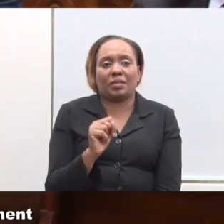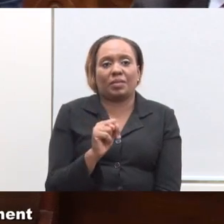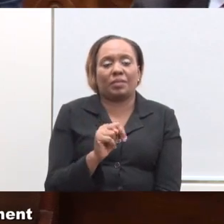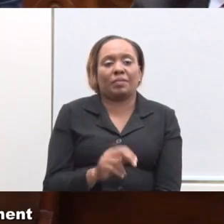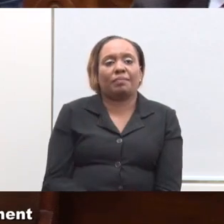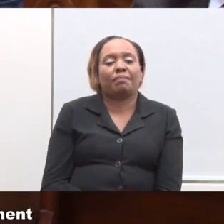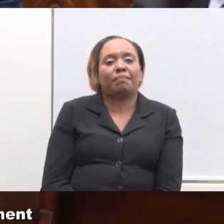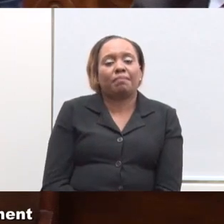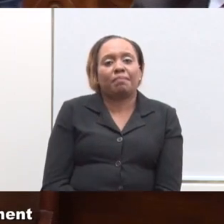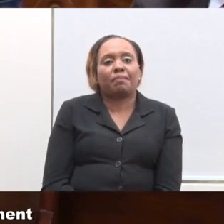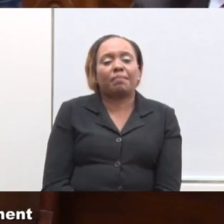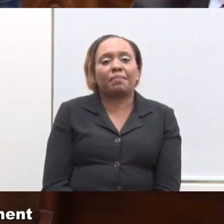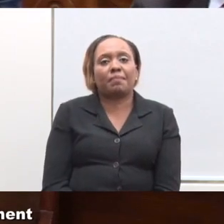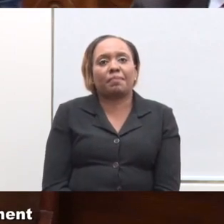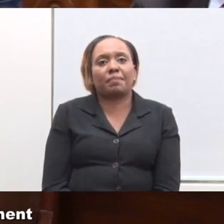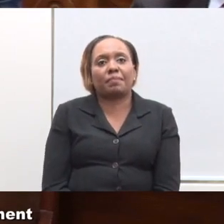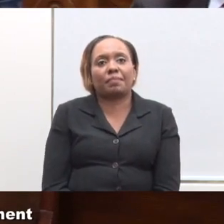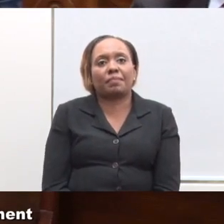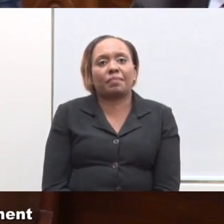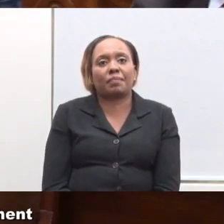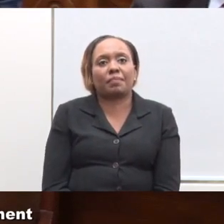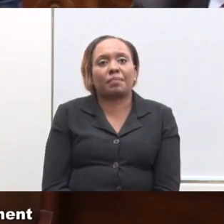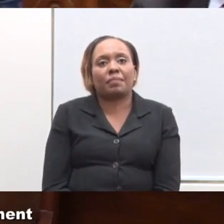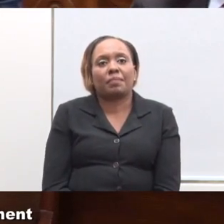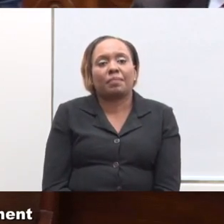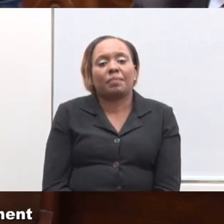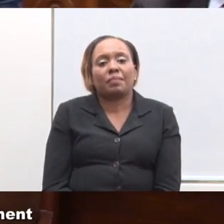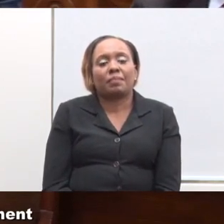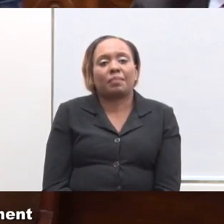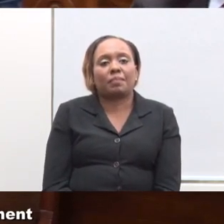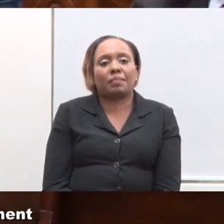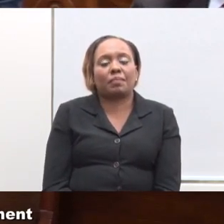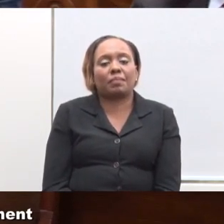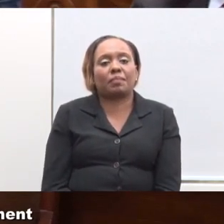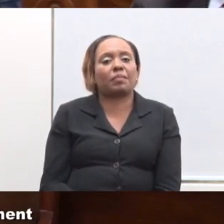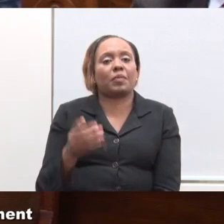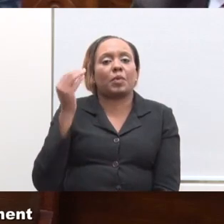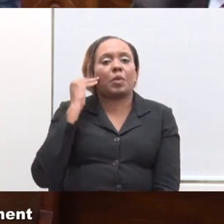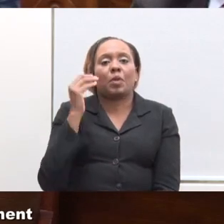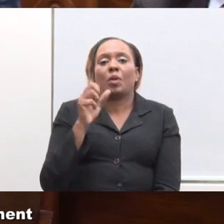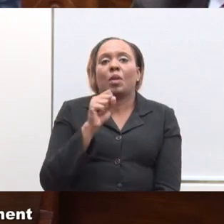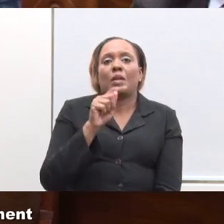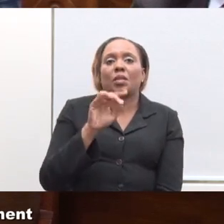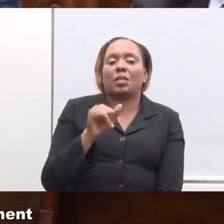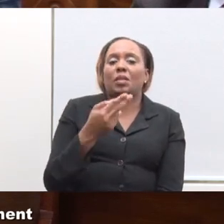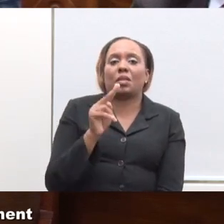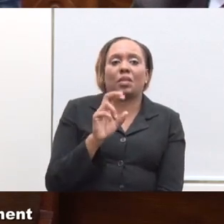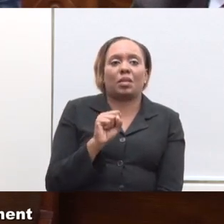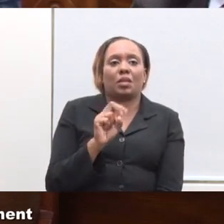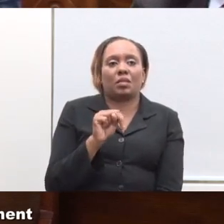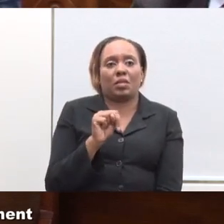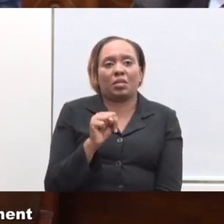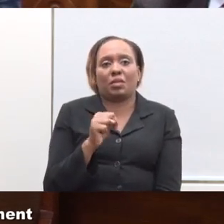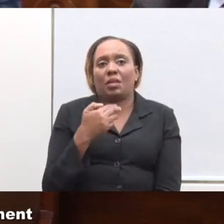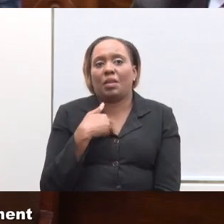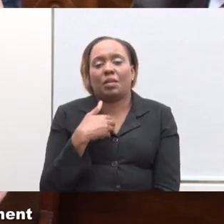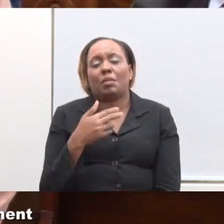being represented at the highest level in this country, St. John has some of the worst roads in